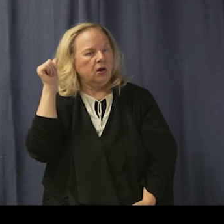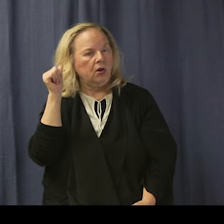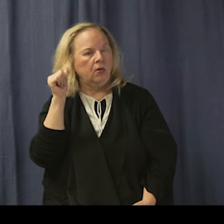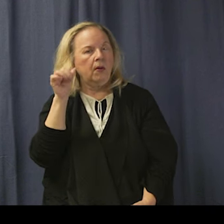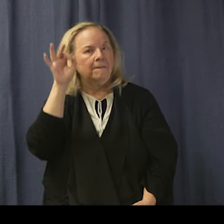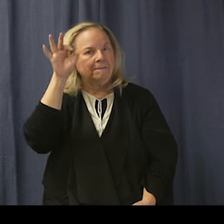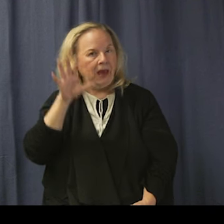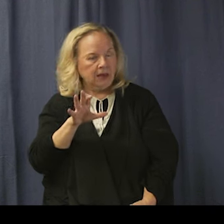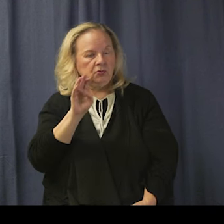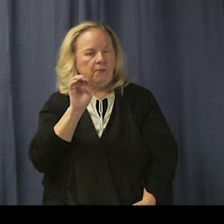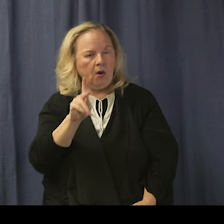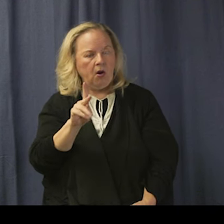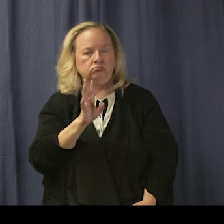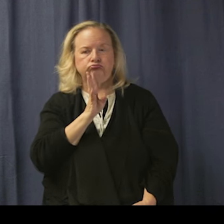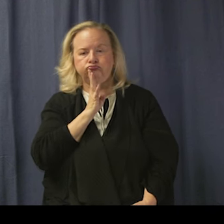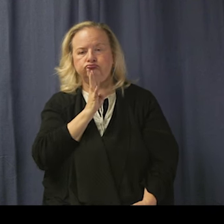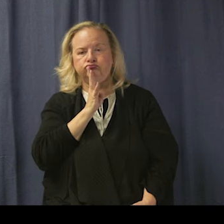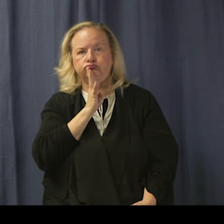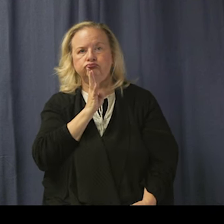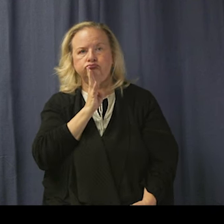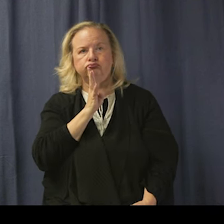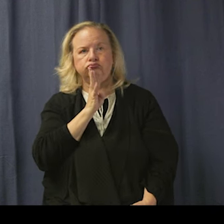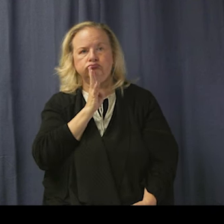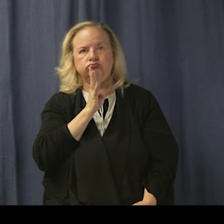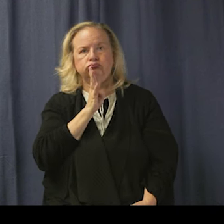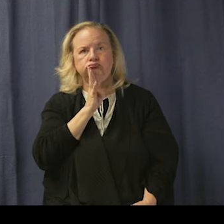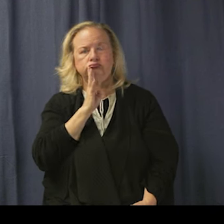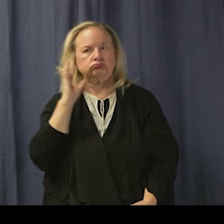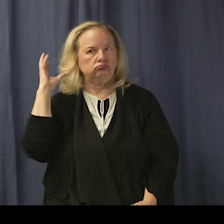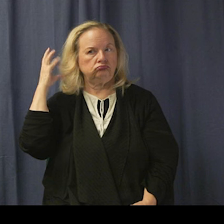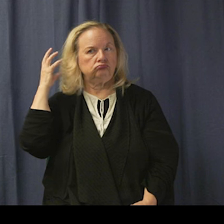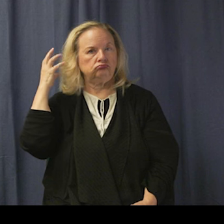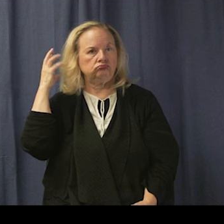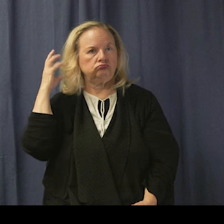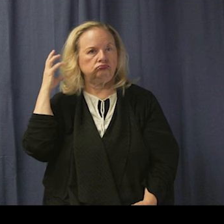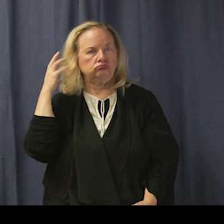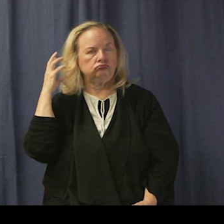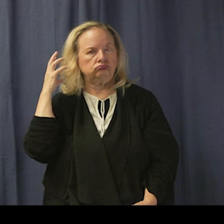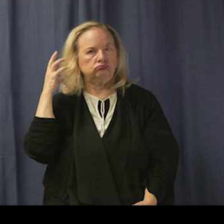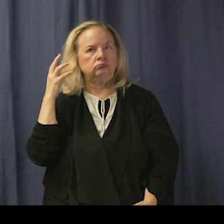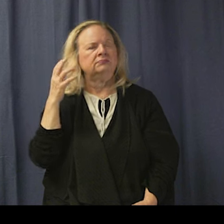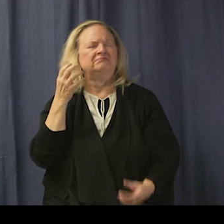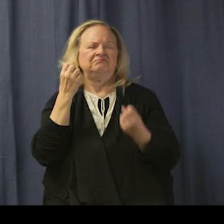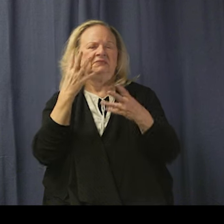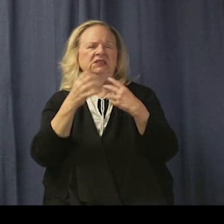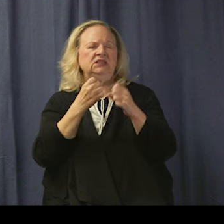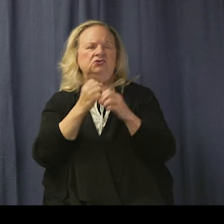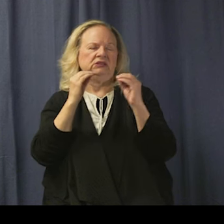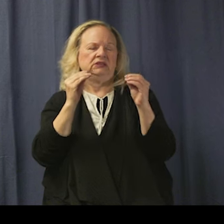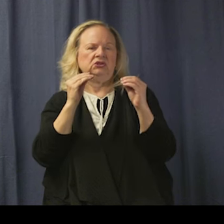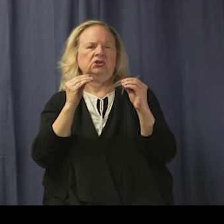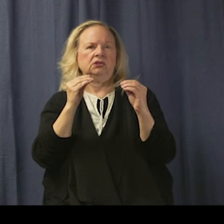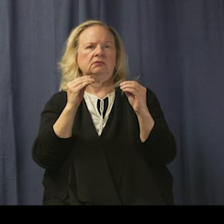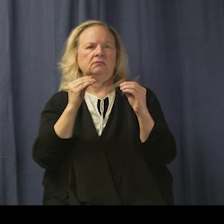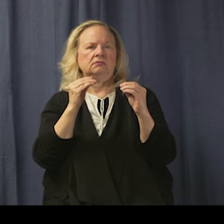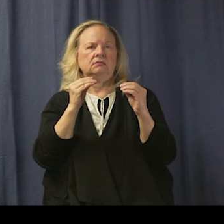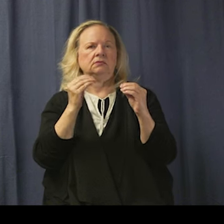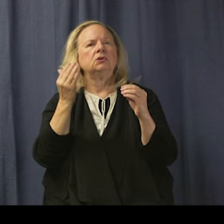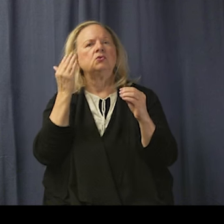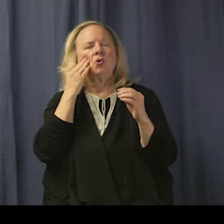added. This is the teaching of Pastor Mark that he's been teaching me for many years too. And he's been teaching millions of people, if I can